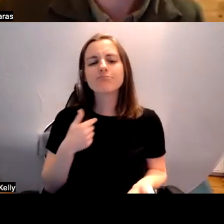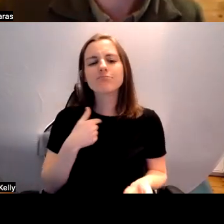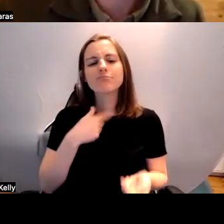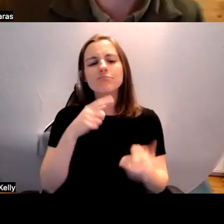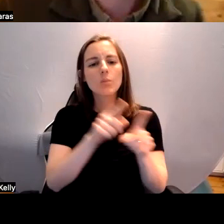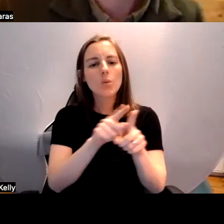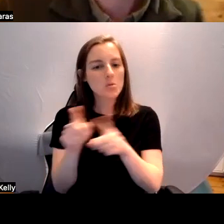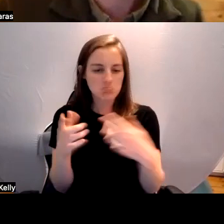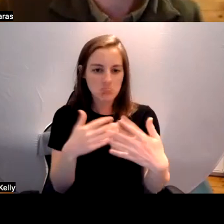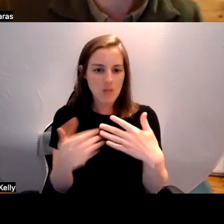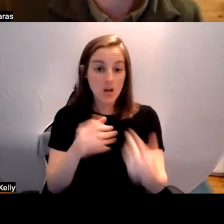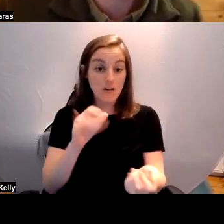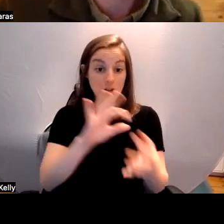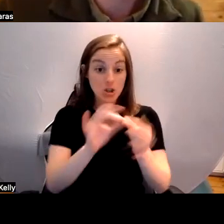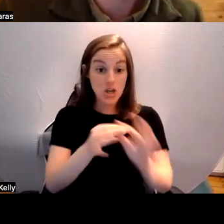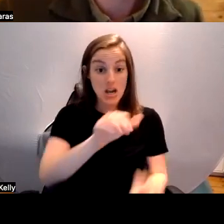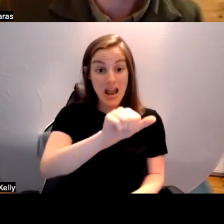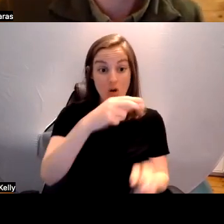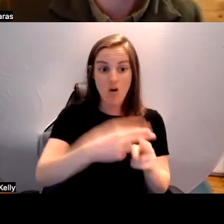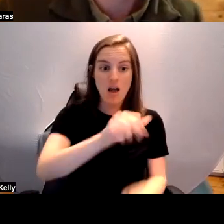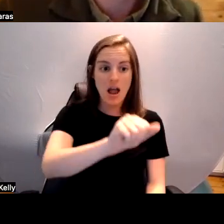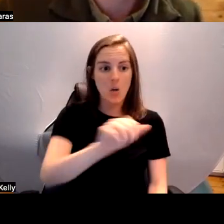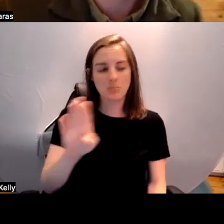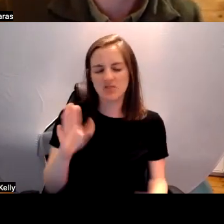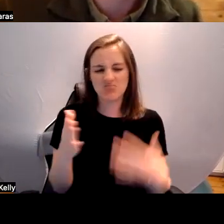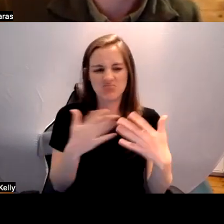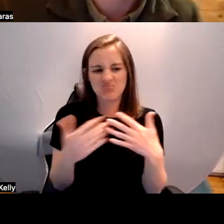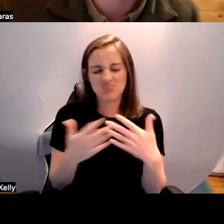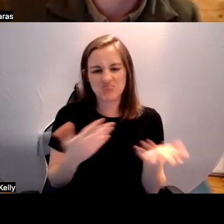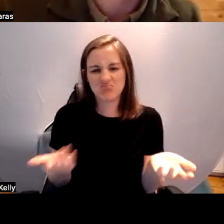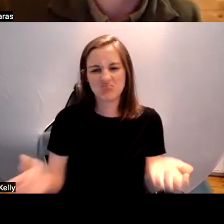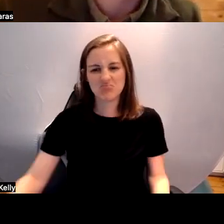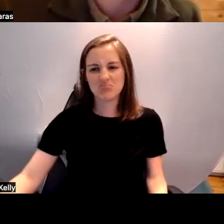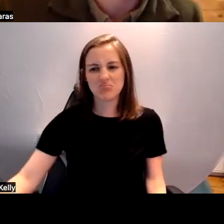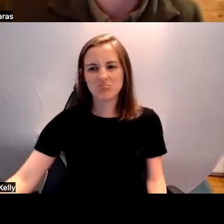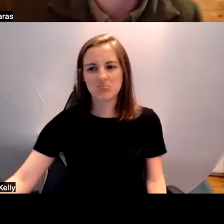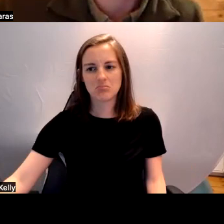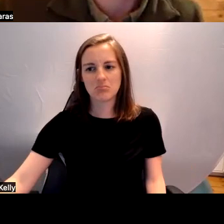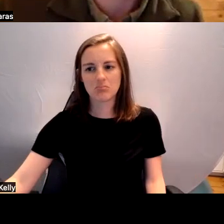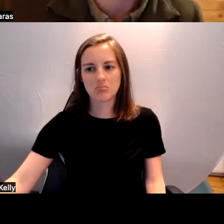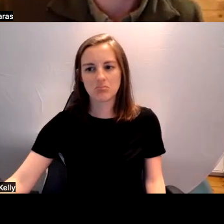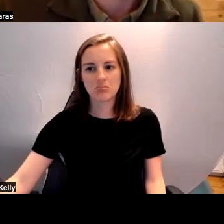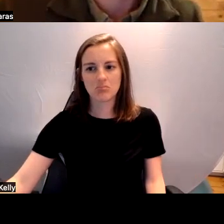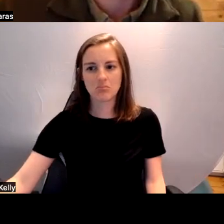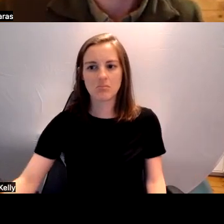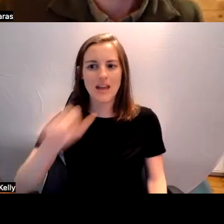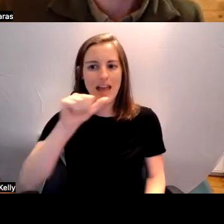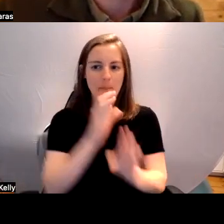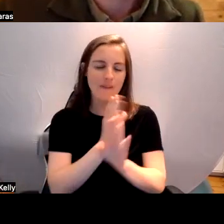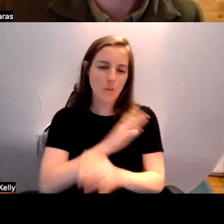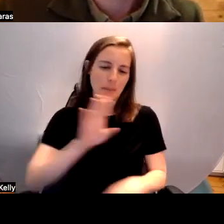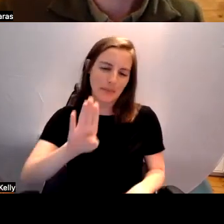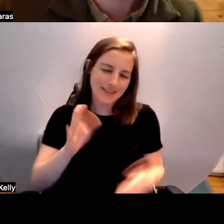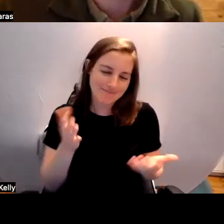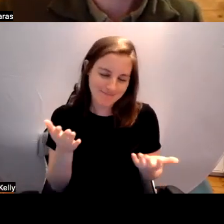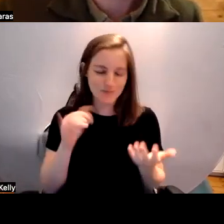chain A is called A or called B, so that there's no A goes before B. So